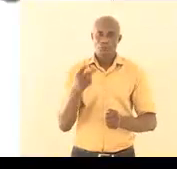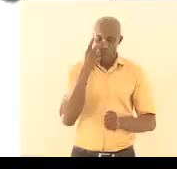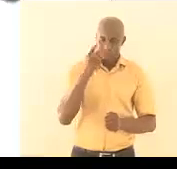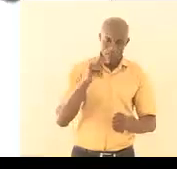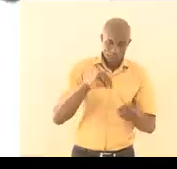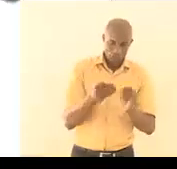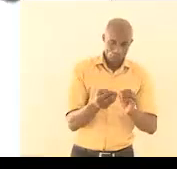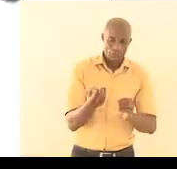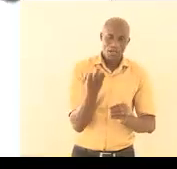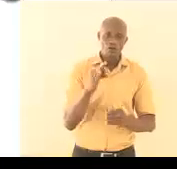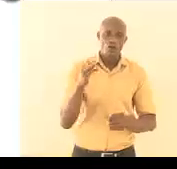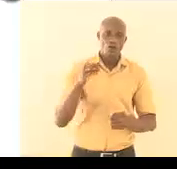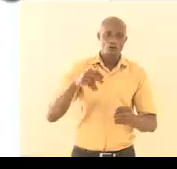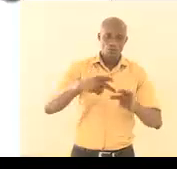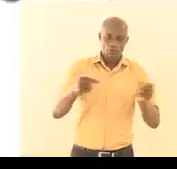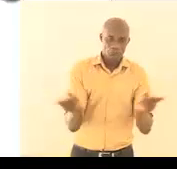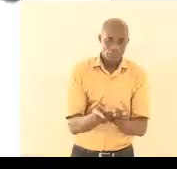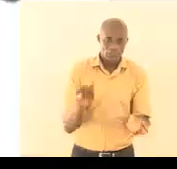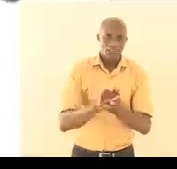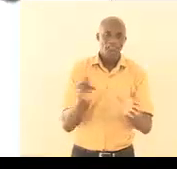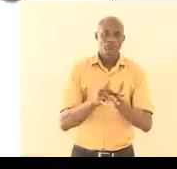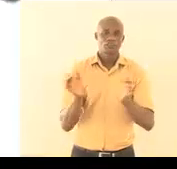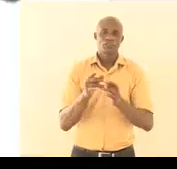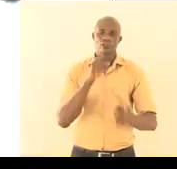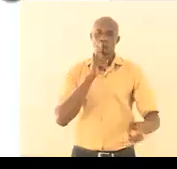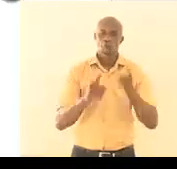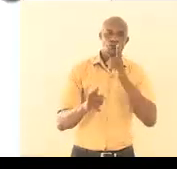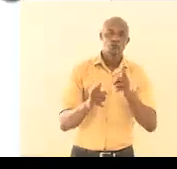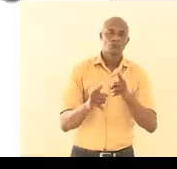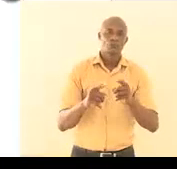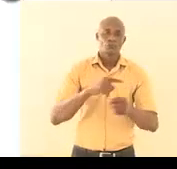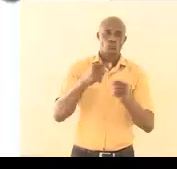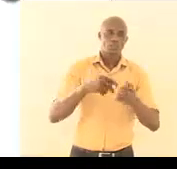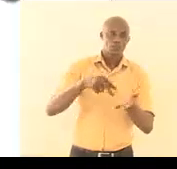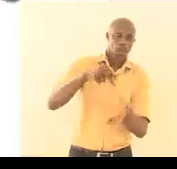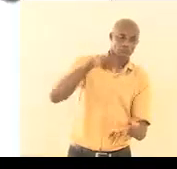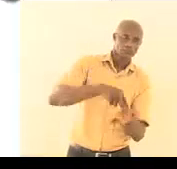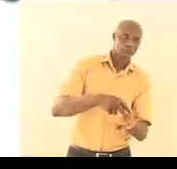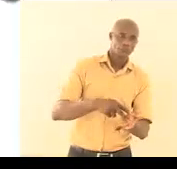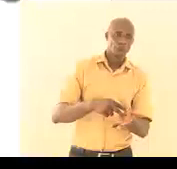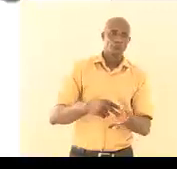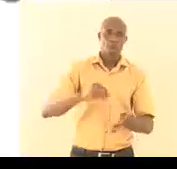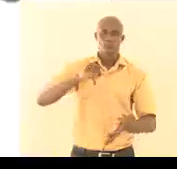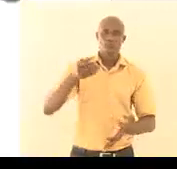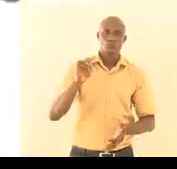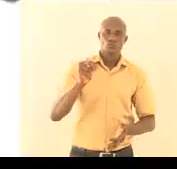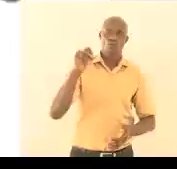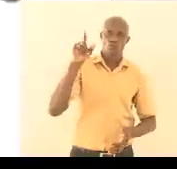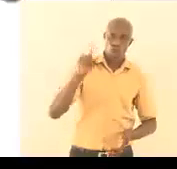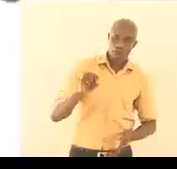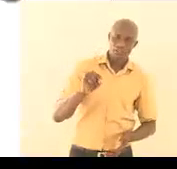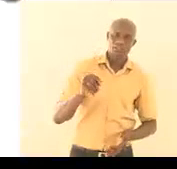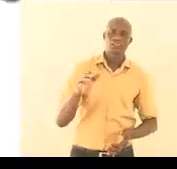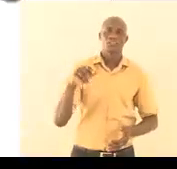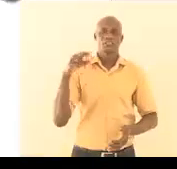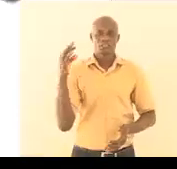of places that Jesus spoke these words when he rose from the dead. John